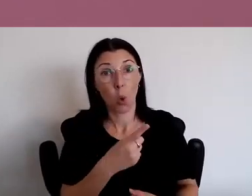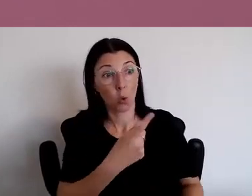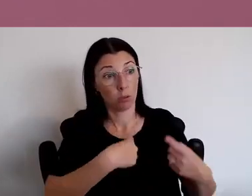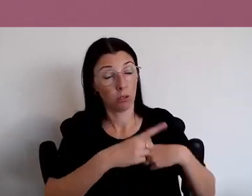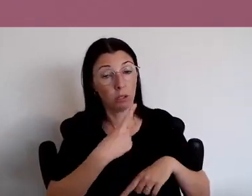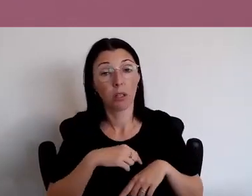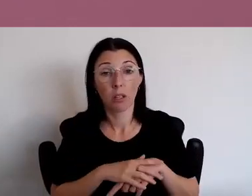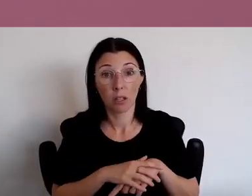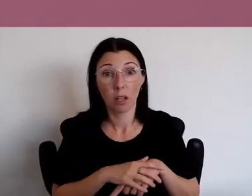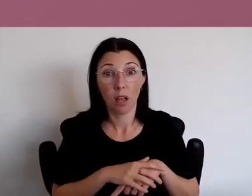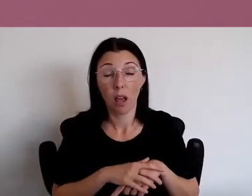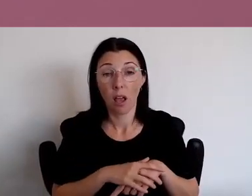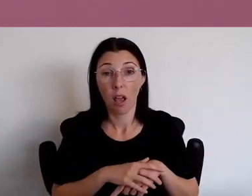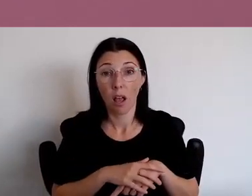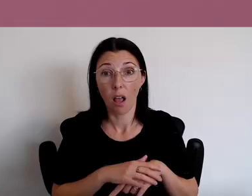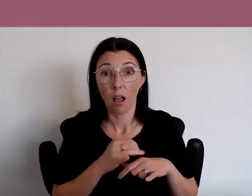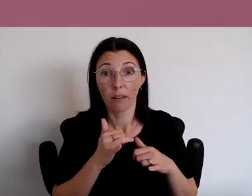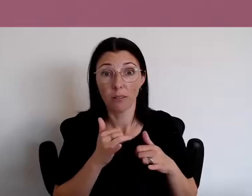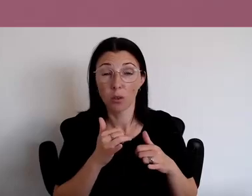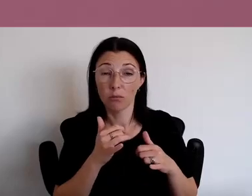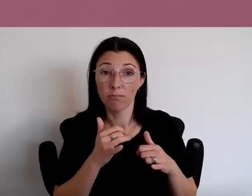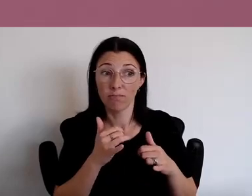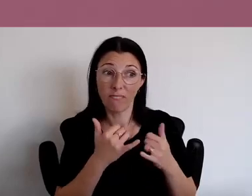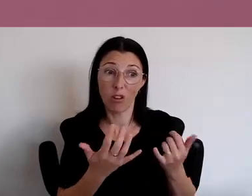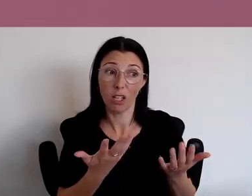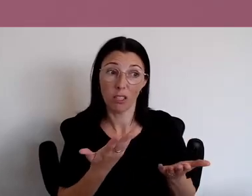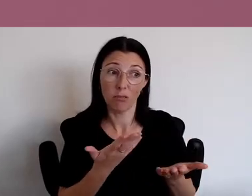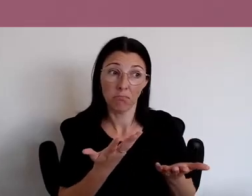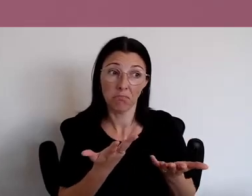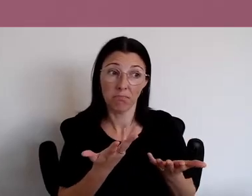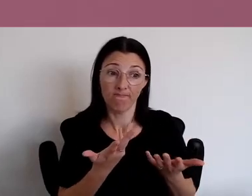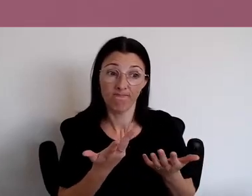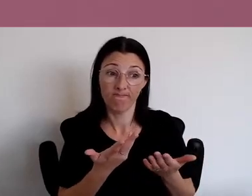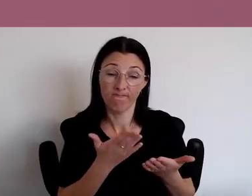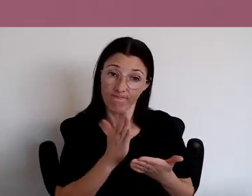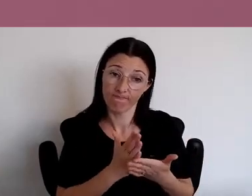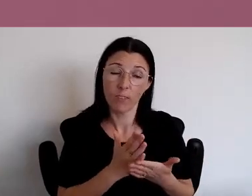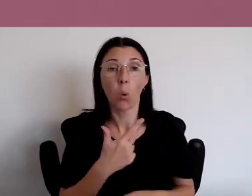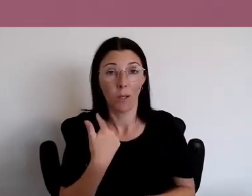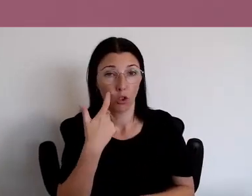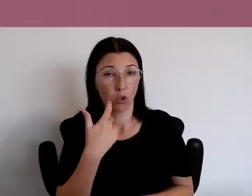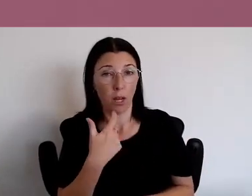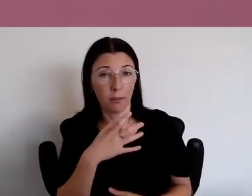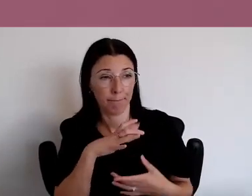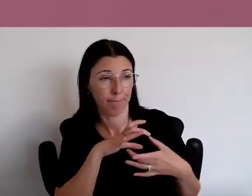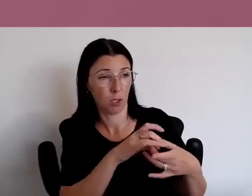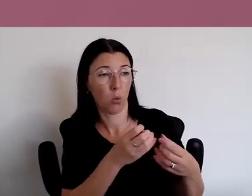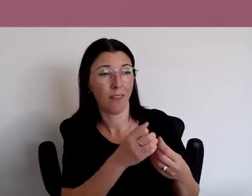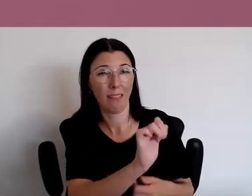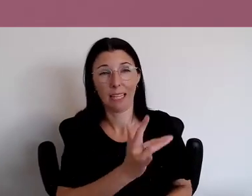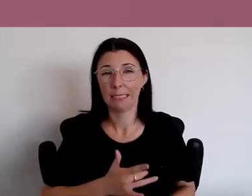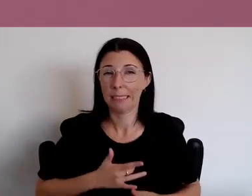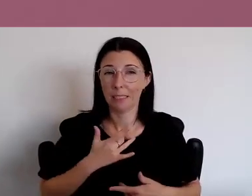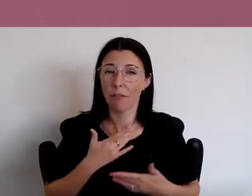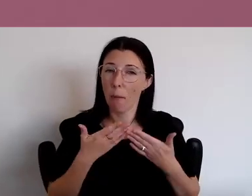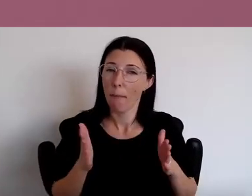and we try to appeal to their sense of public duty, and they feel very good about making an impact and making it easier